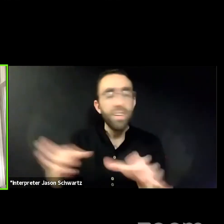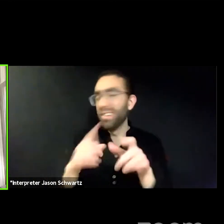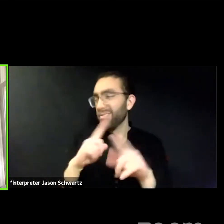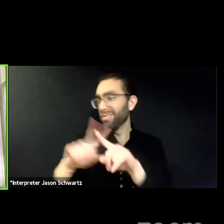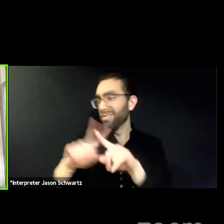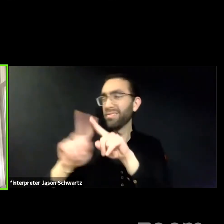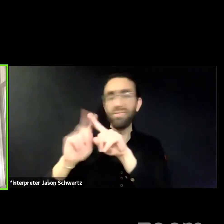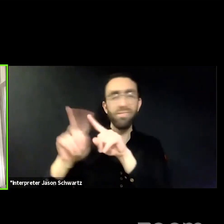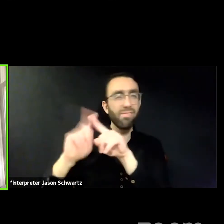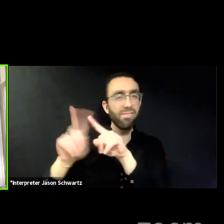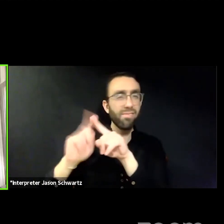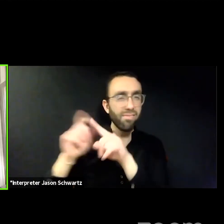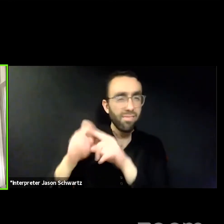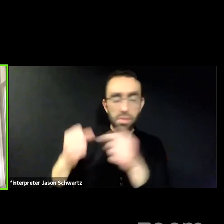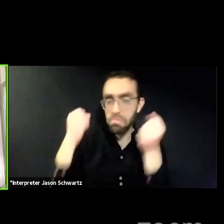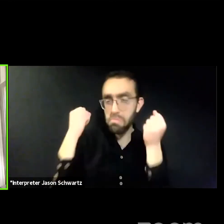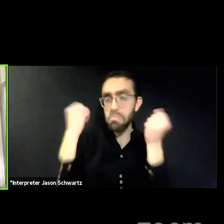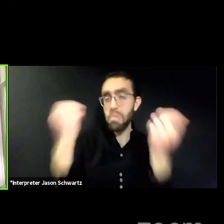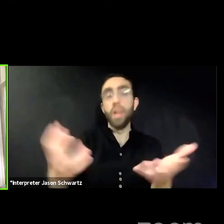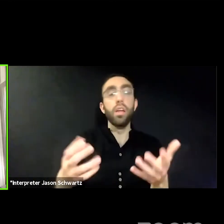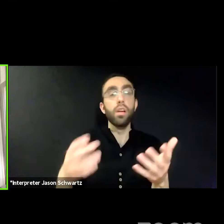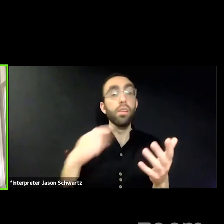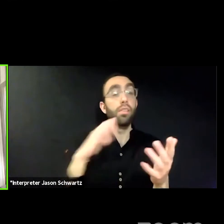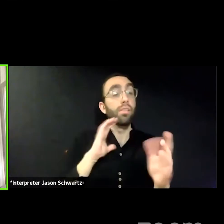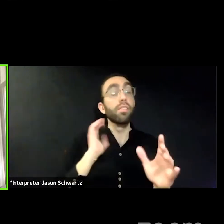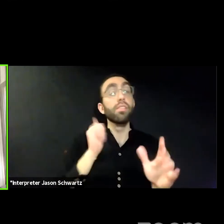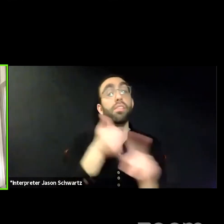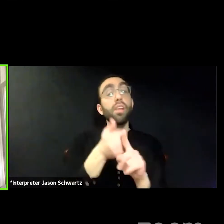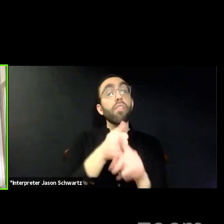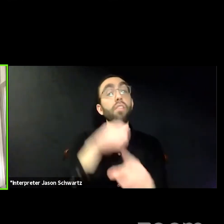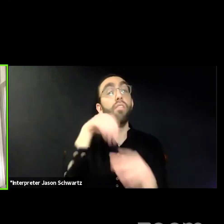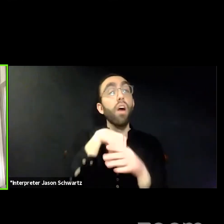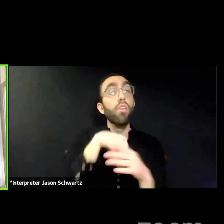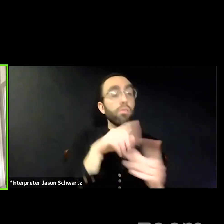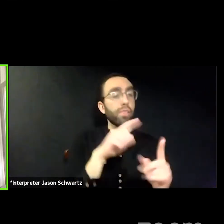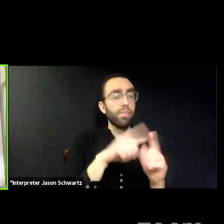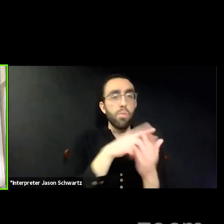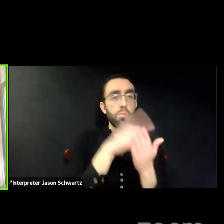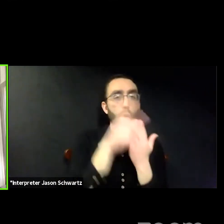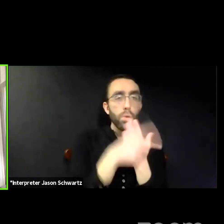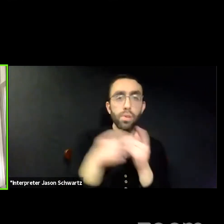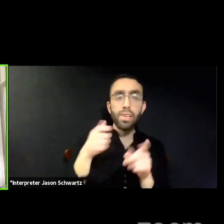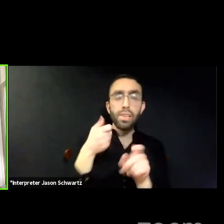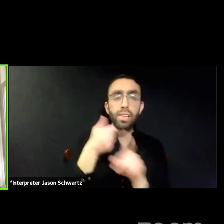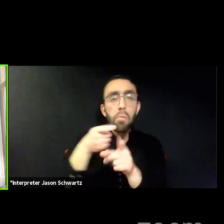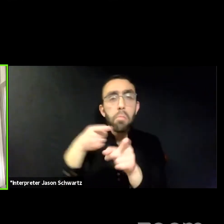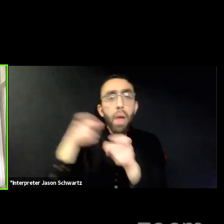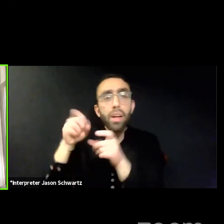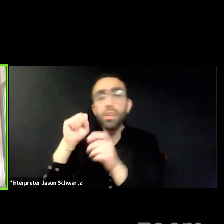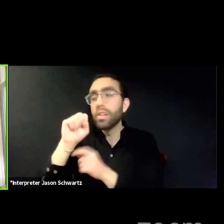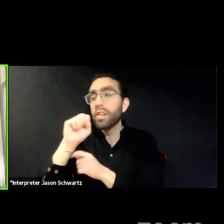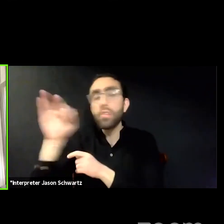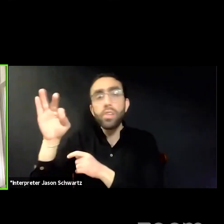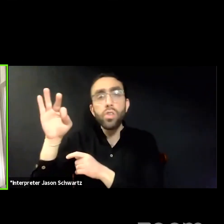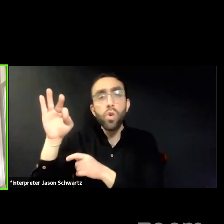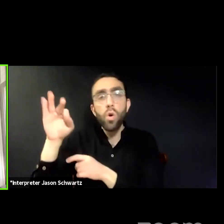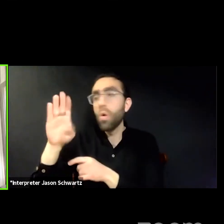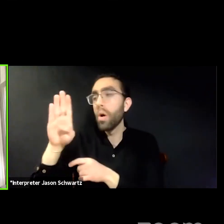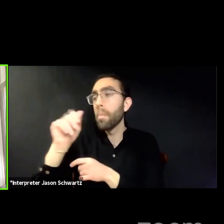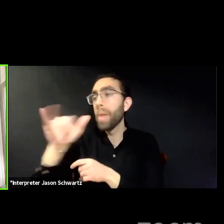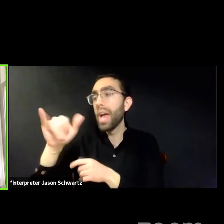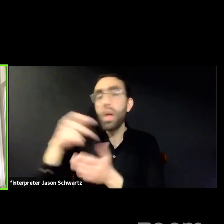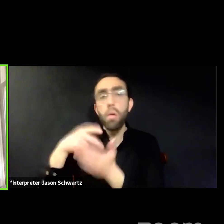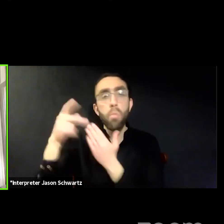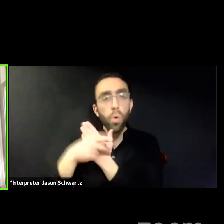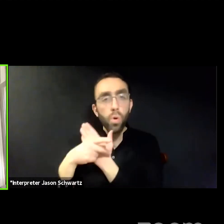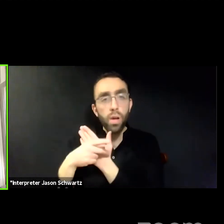a former program officer of the Christensen Fund, she managed the San Francisco Bay Area program and supported her colleagues with